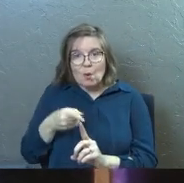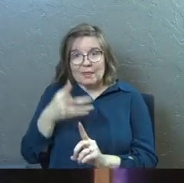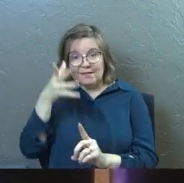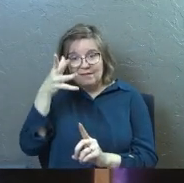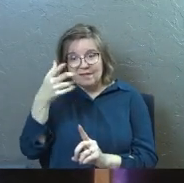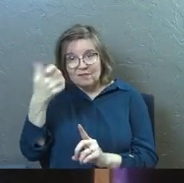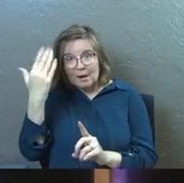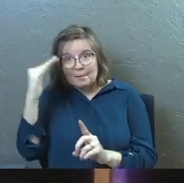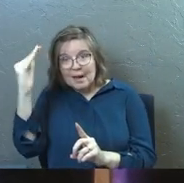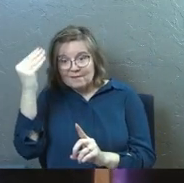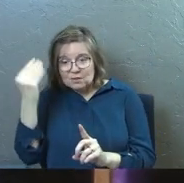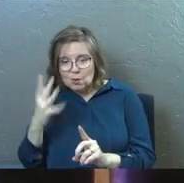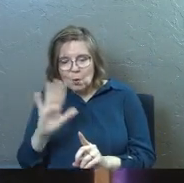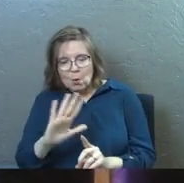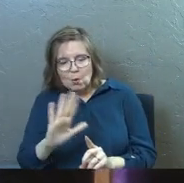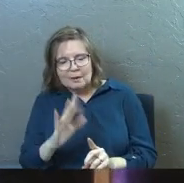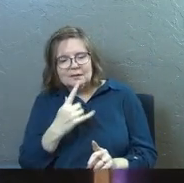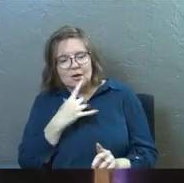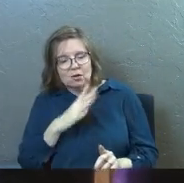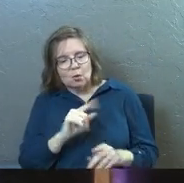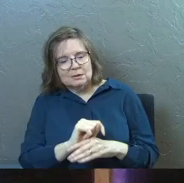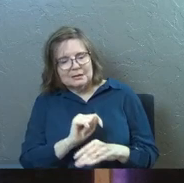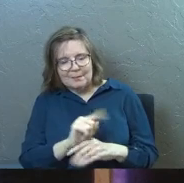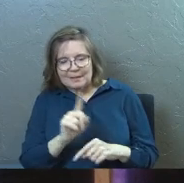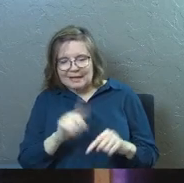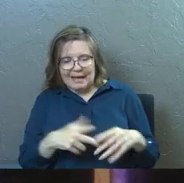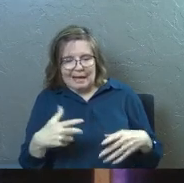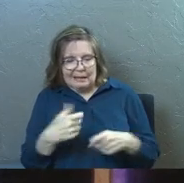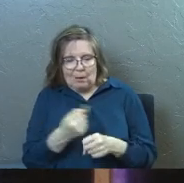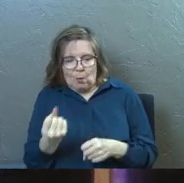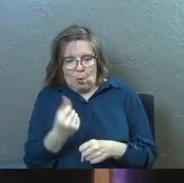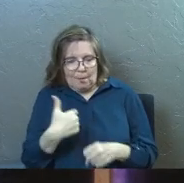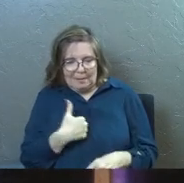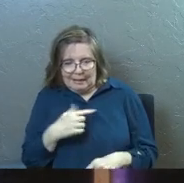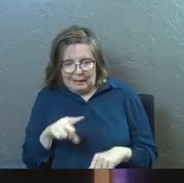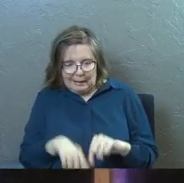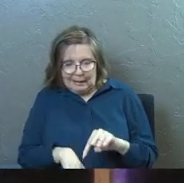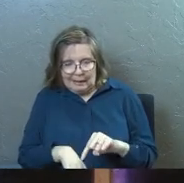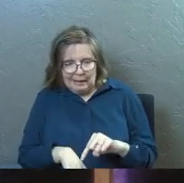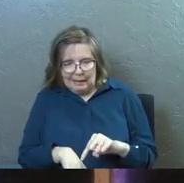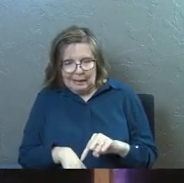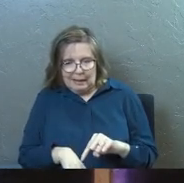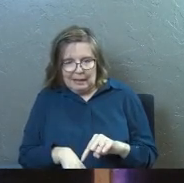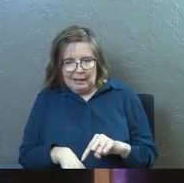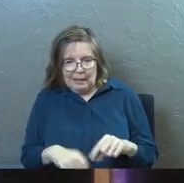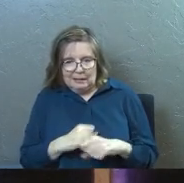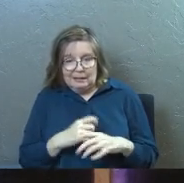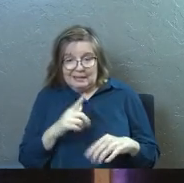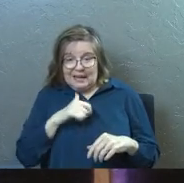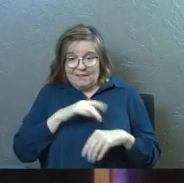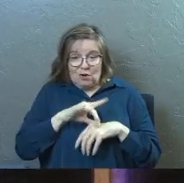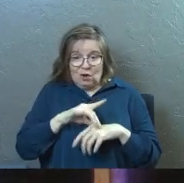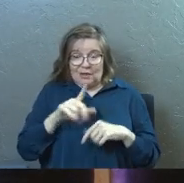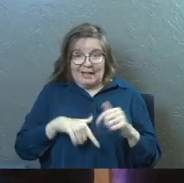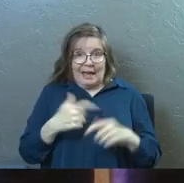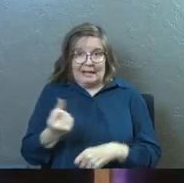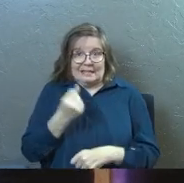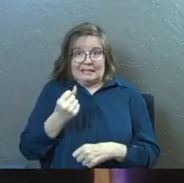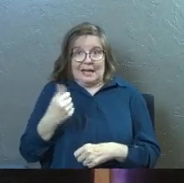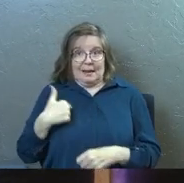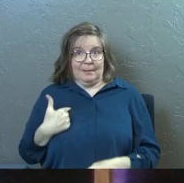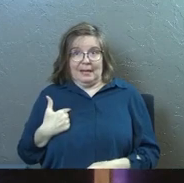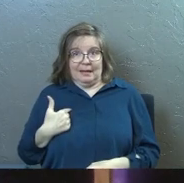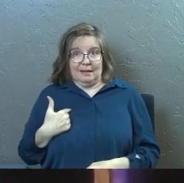the Father from heaven had told Solomon, he said, your temple can't contain me. He said, not even earth can contain